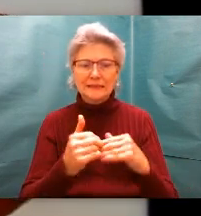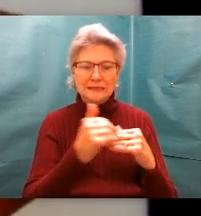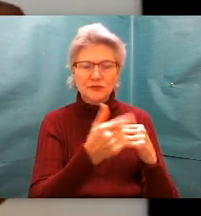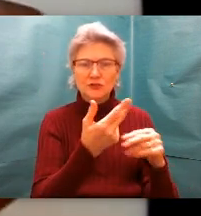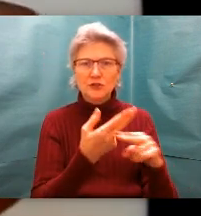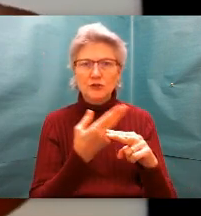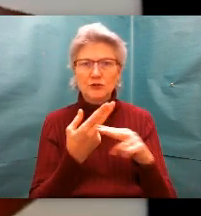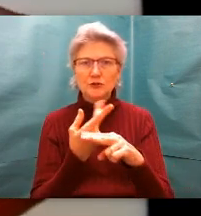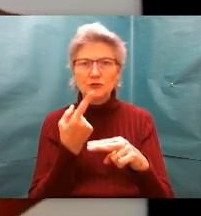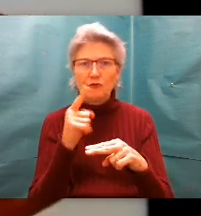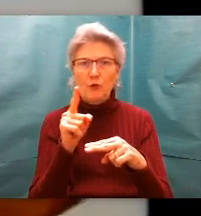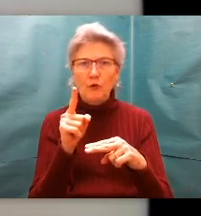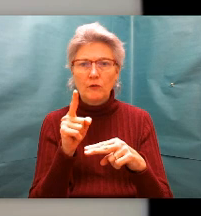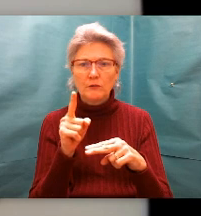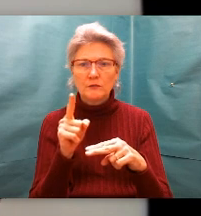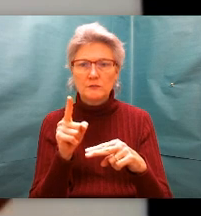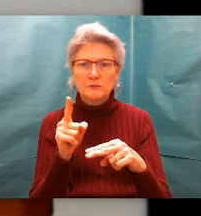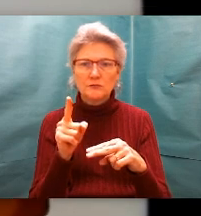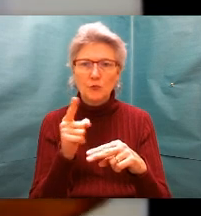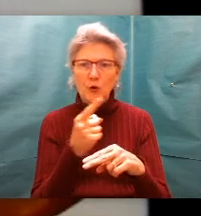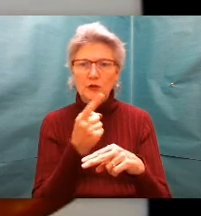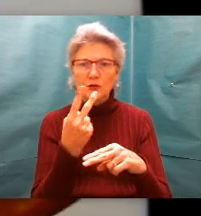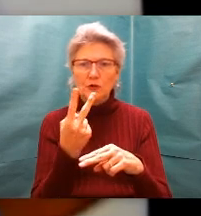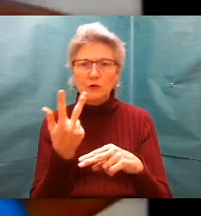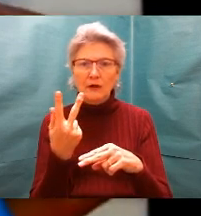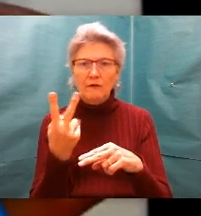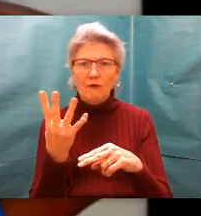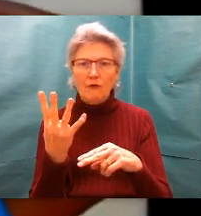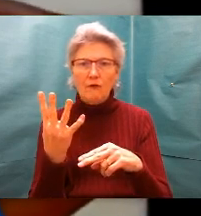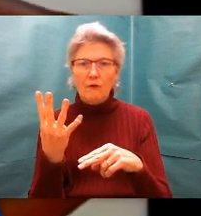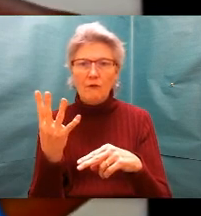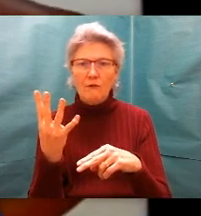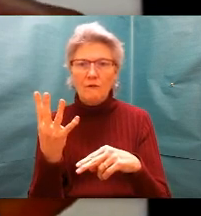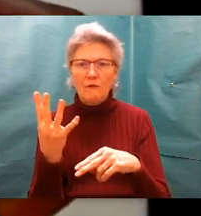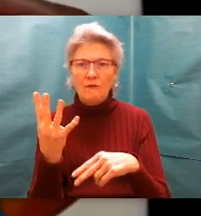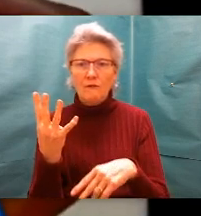used. So I have 1, 2, 3,